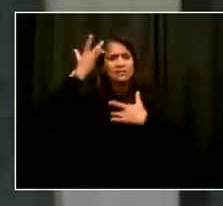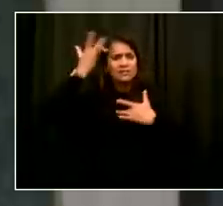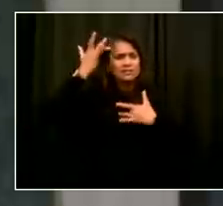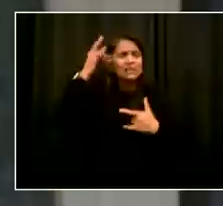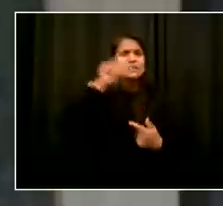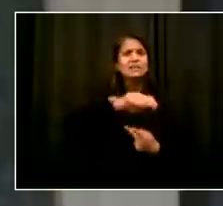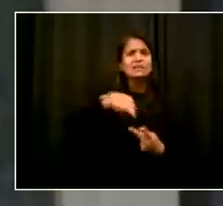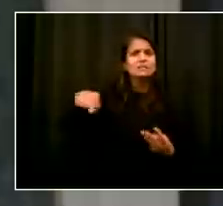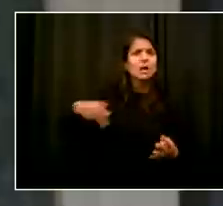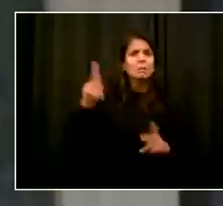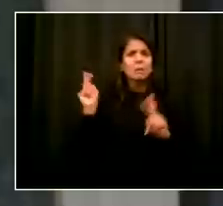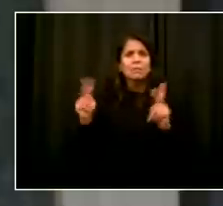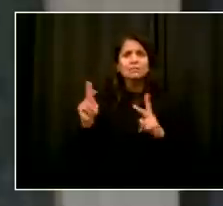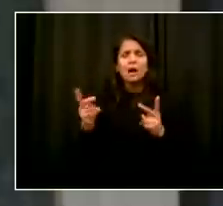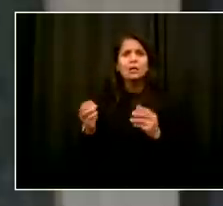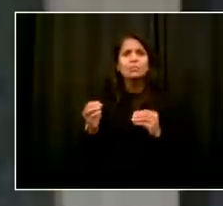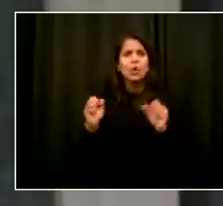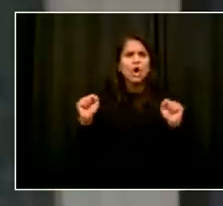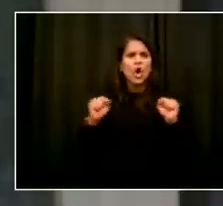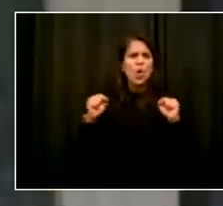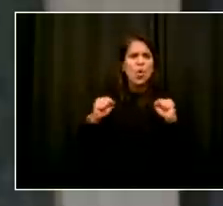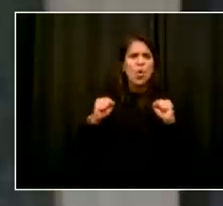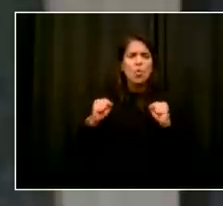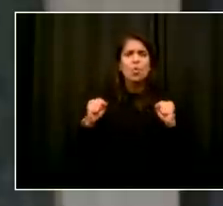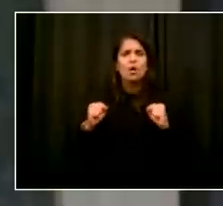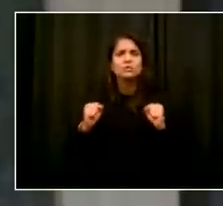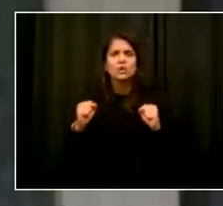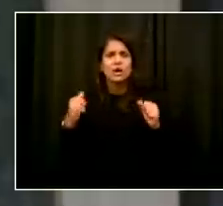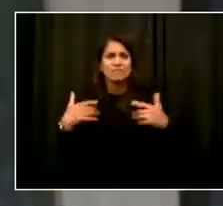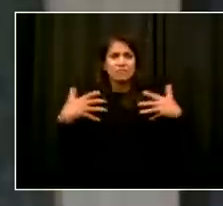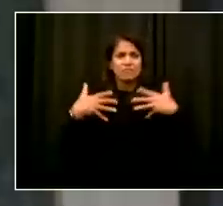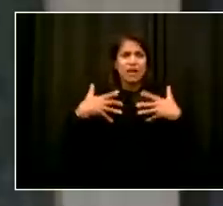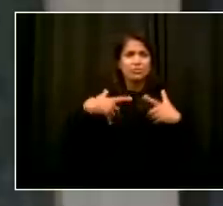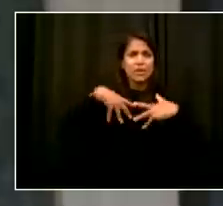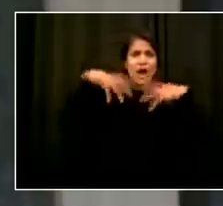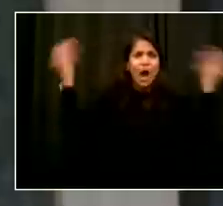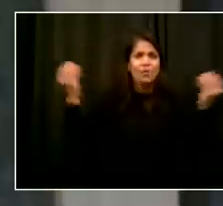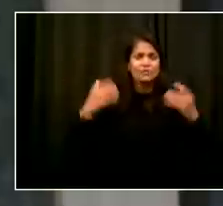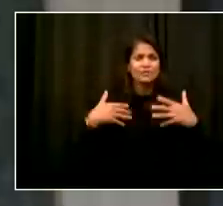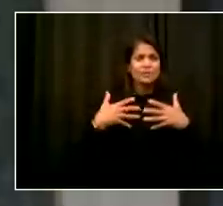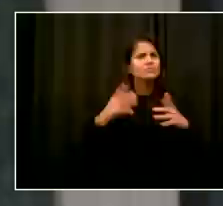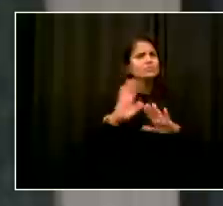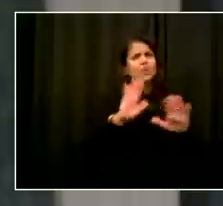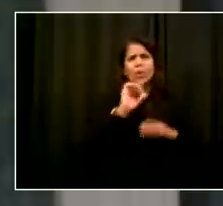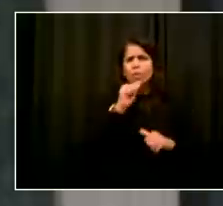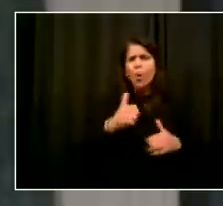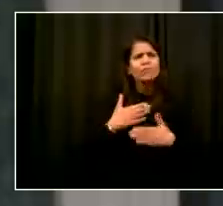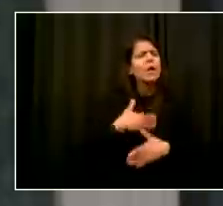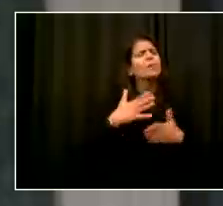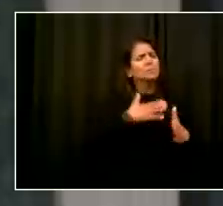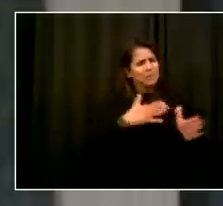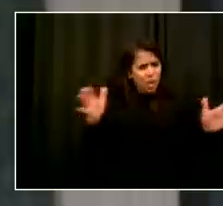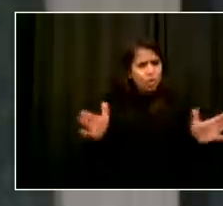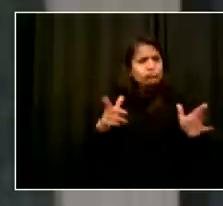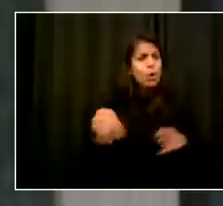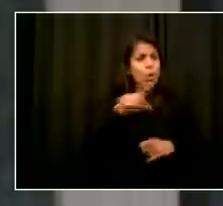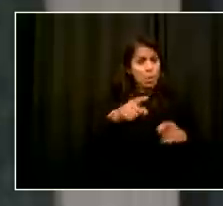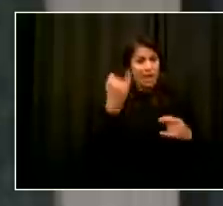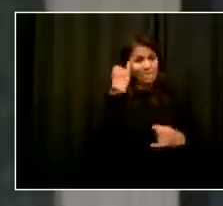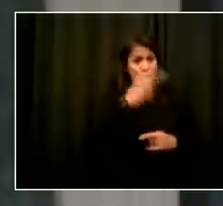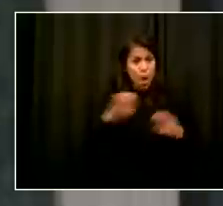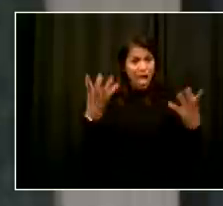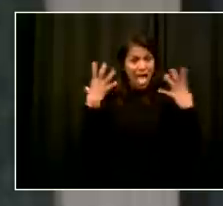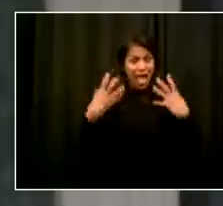basically closed. We need you to come out to our fixed site centers at nybc.org on our website,